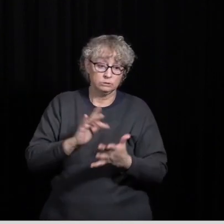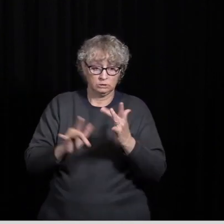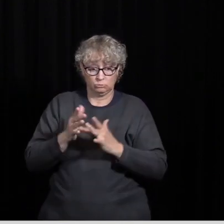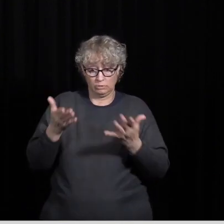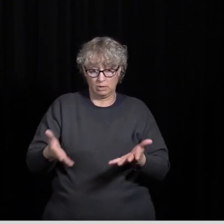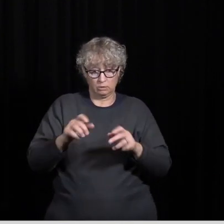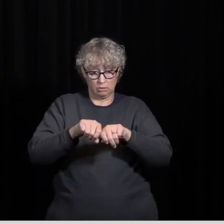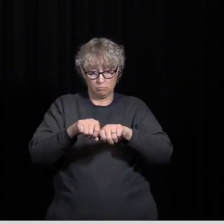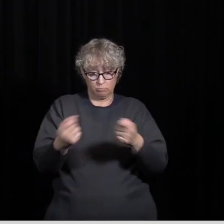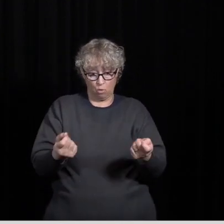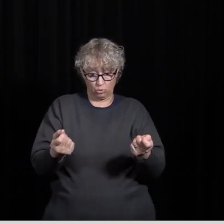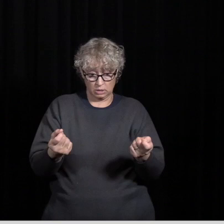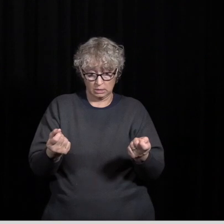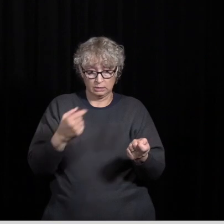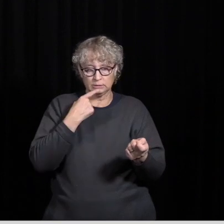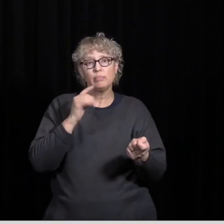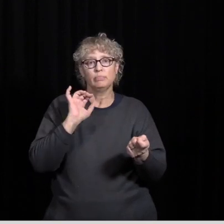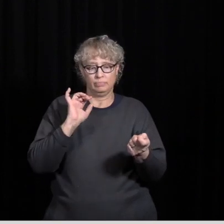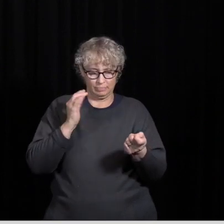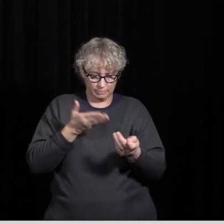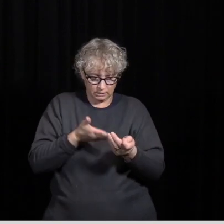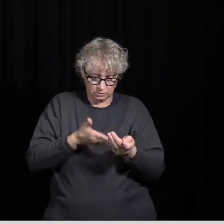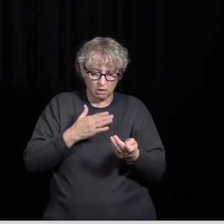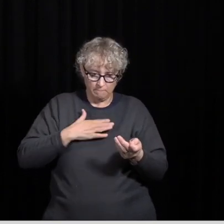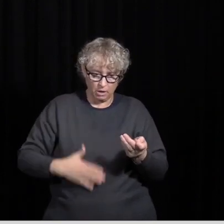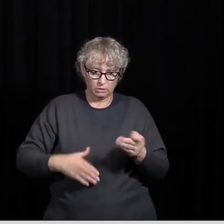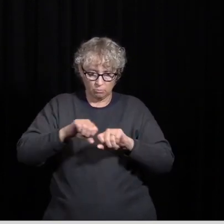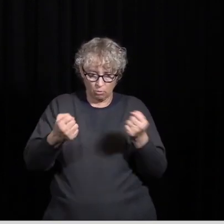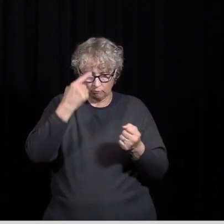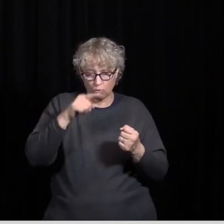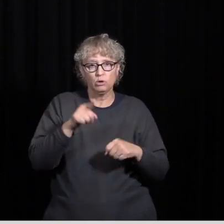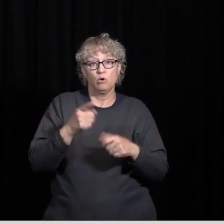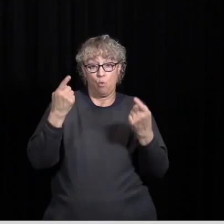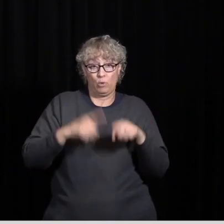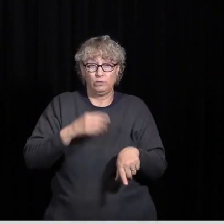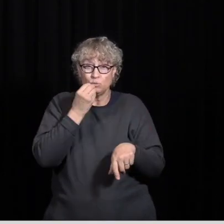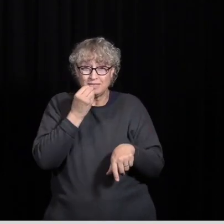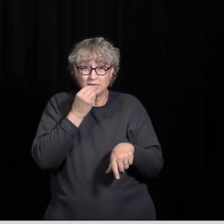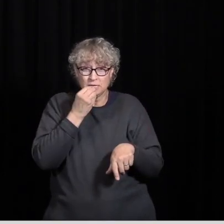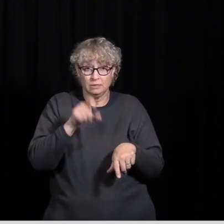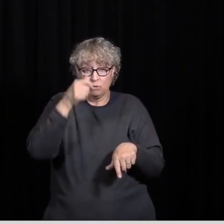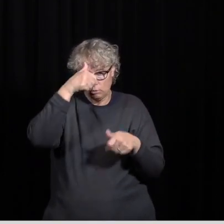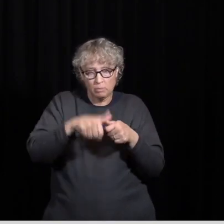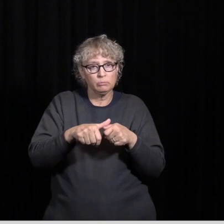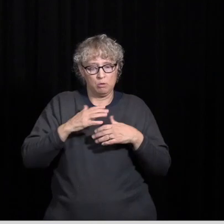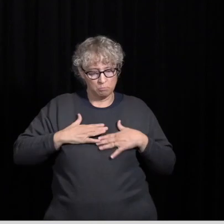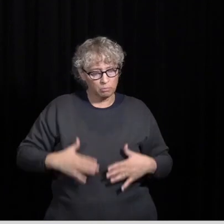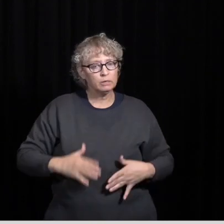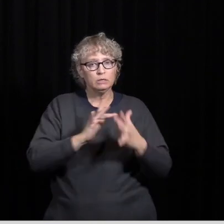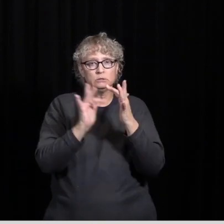bread and he broke the bread and he said, this is the body that is broken for you. When you eat this, you remember that the body of